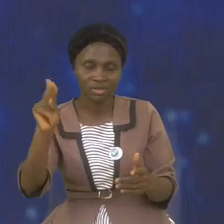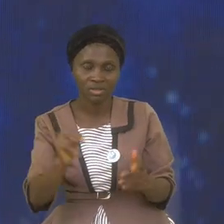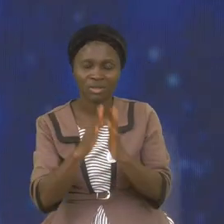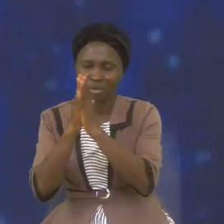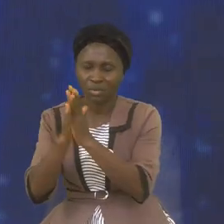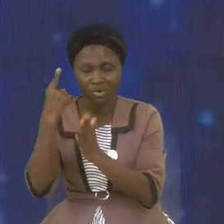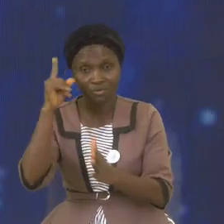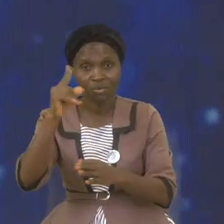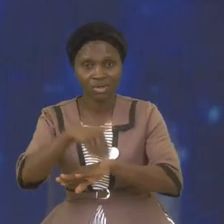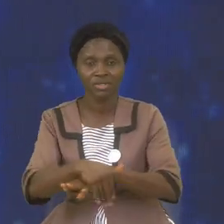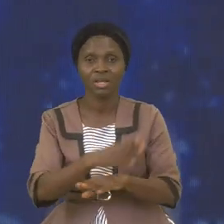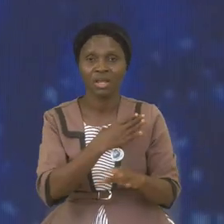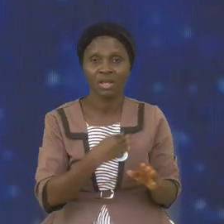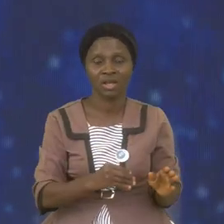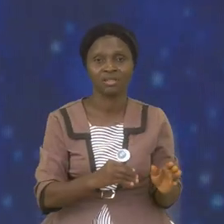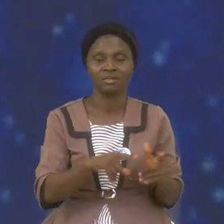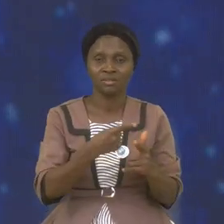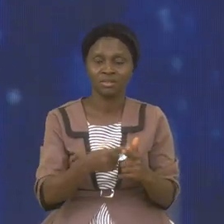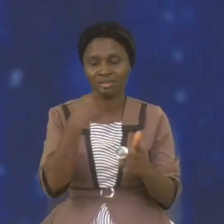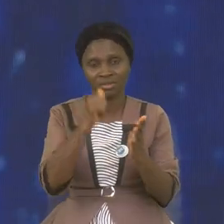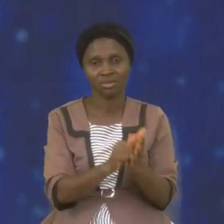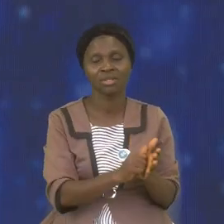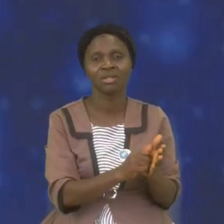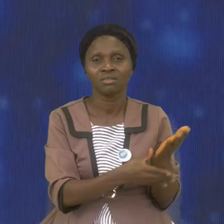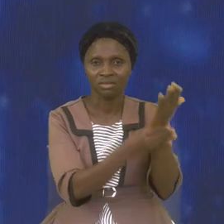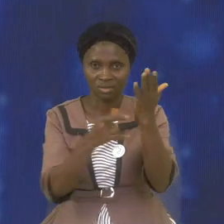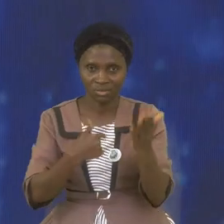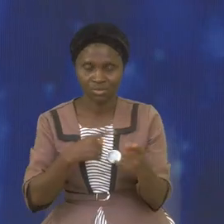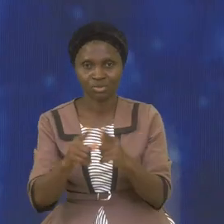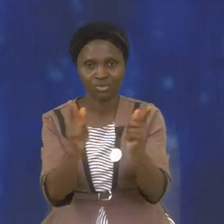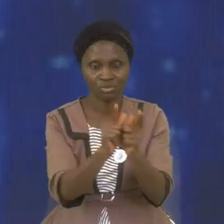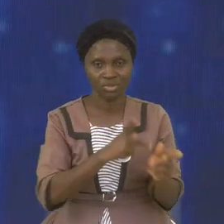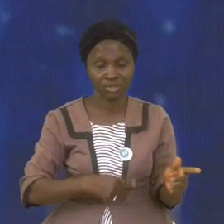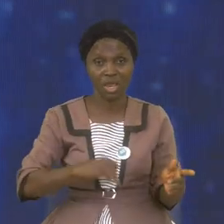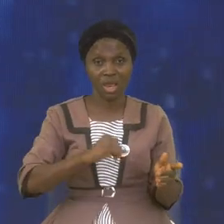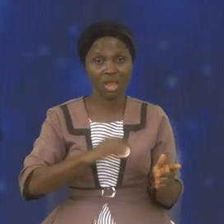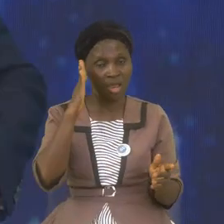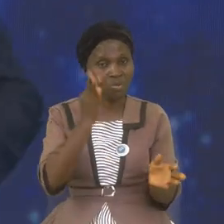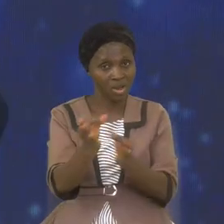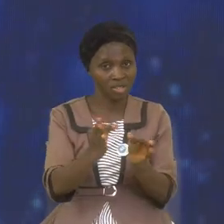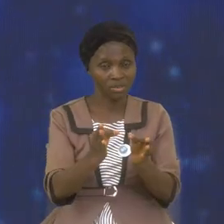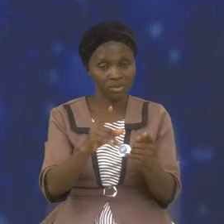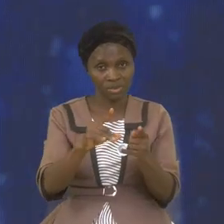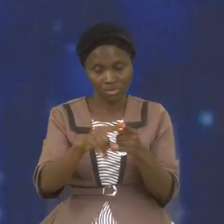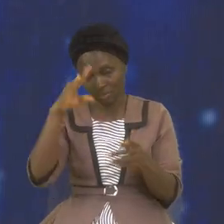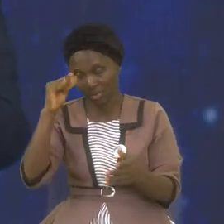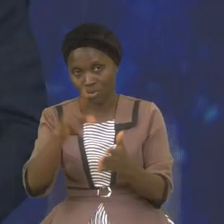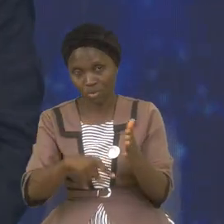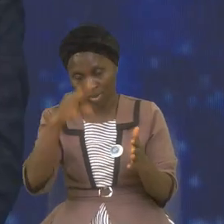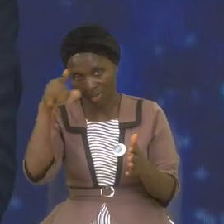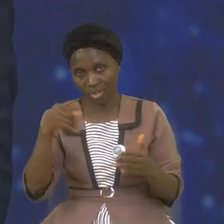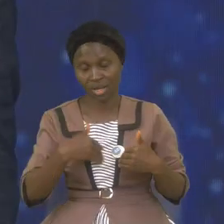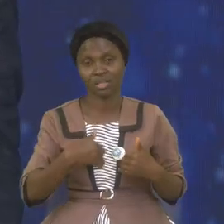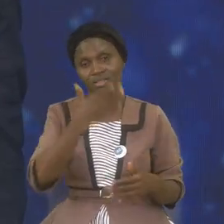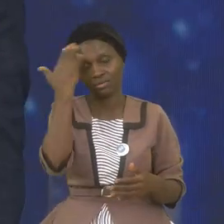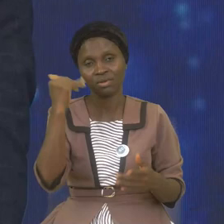me there. Take me to the king. I will show him what he has forgotten. And Daniel came and said,